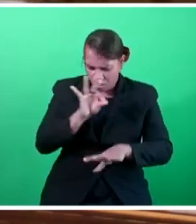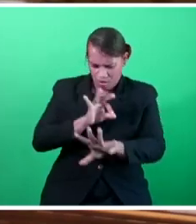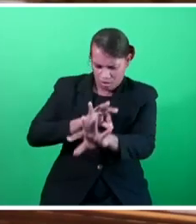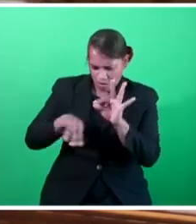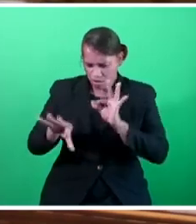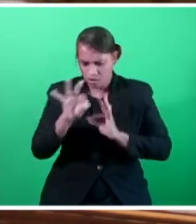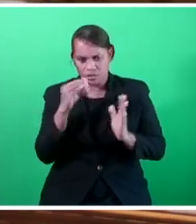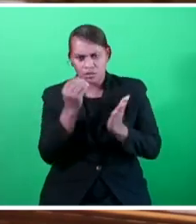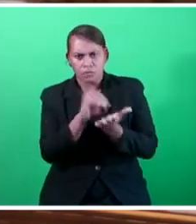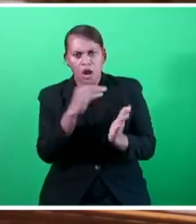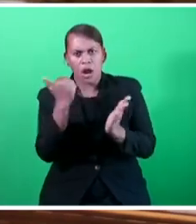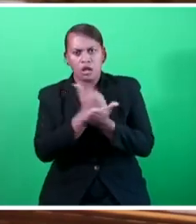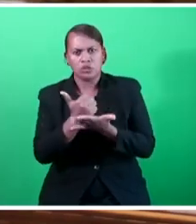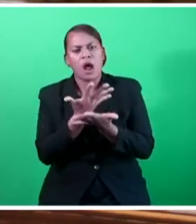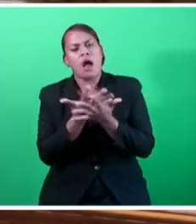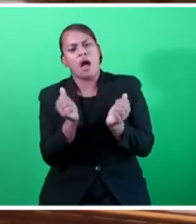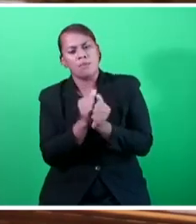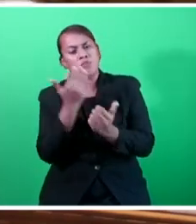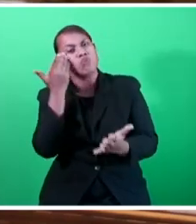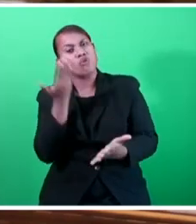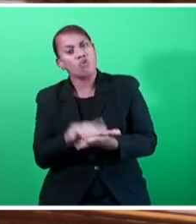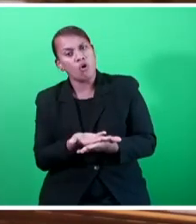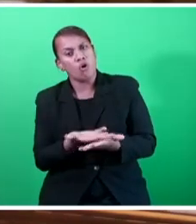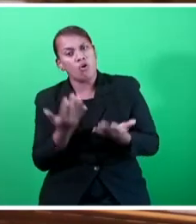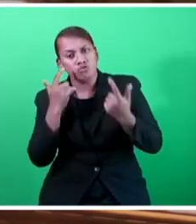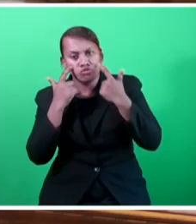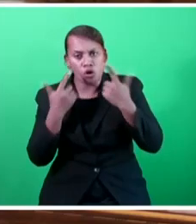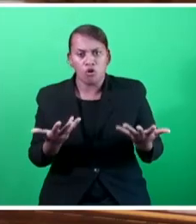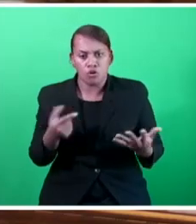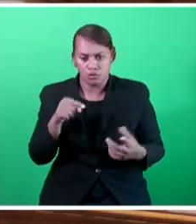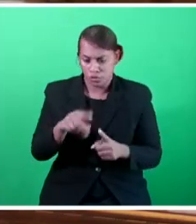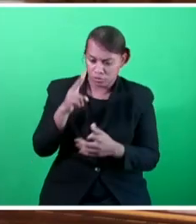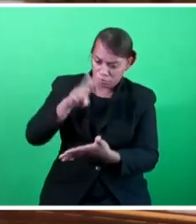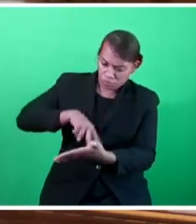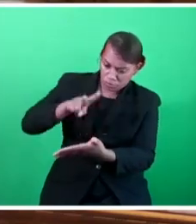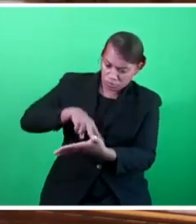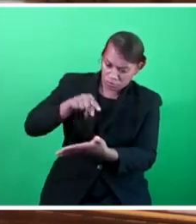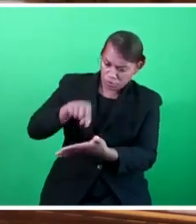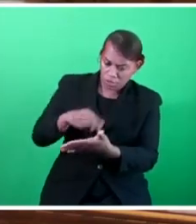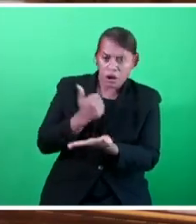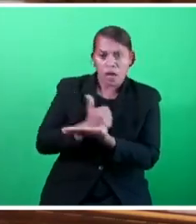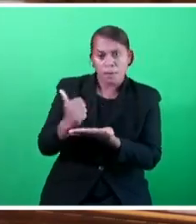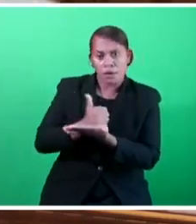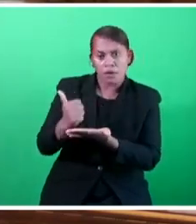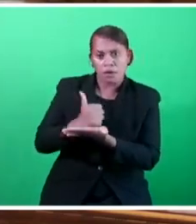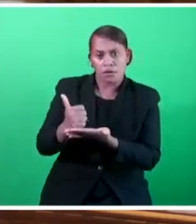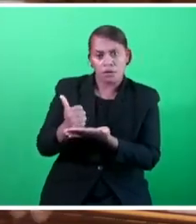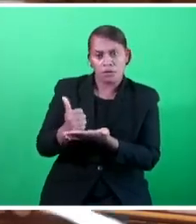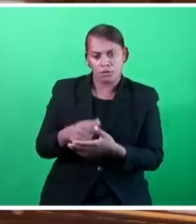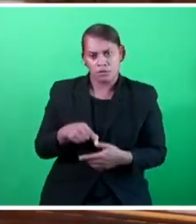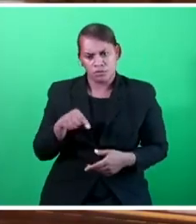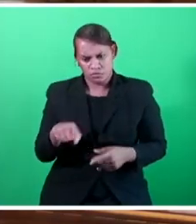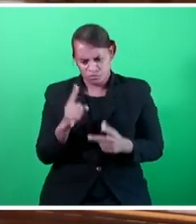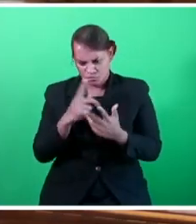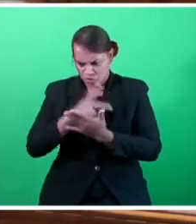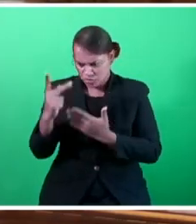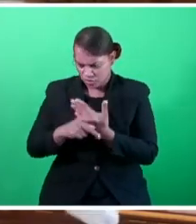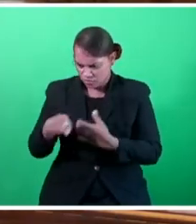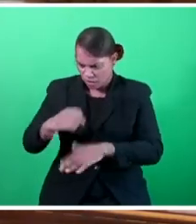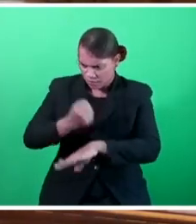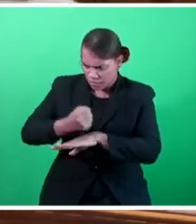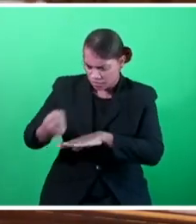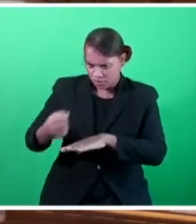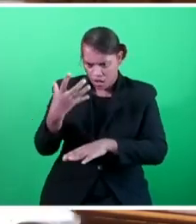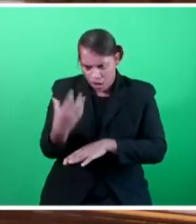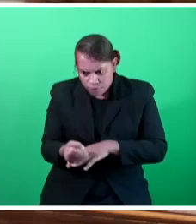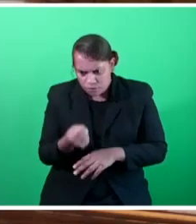And it shows, Honorable Speaker, if you look at the stats, that the programs that government has put in place for domestic